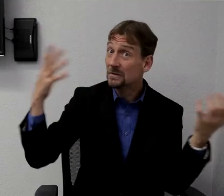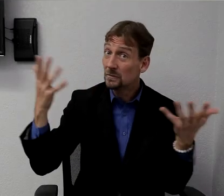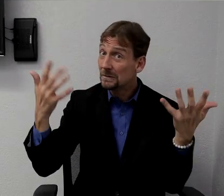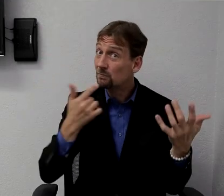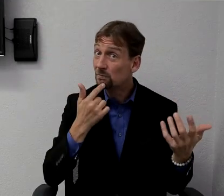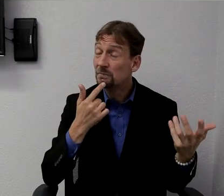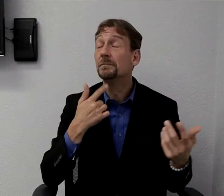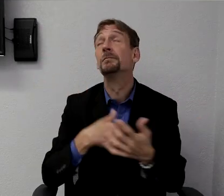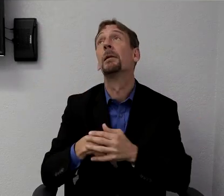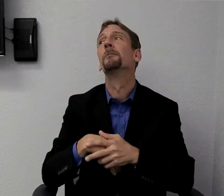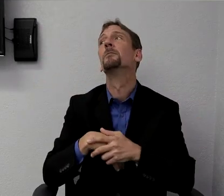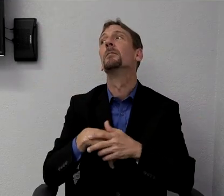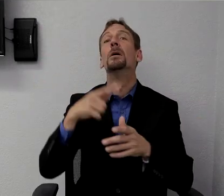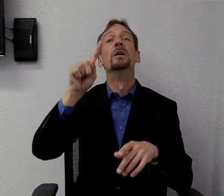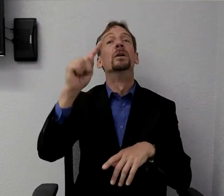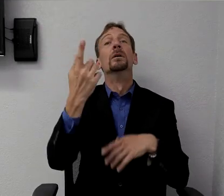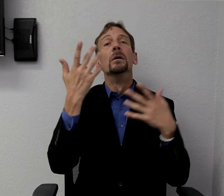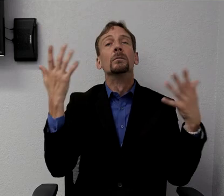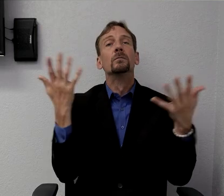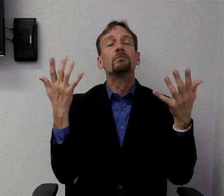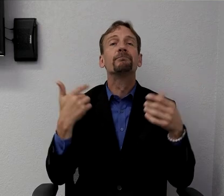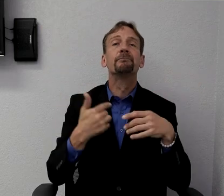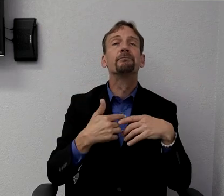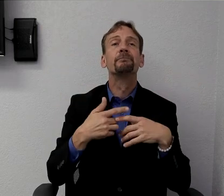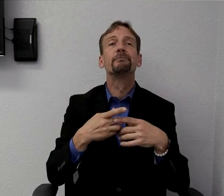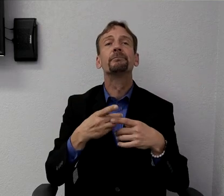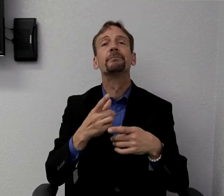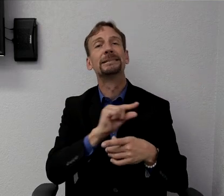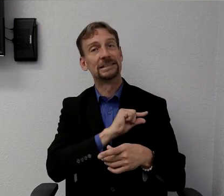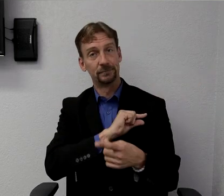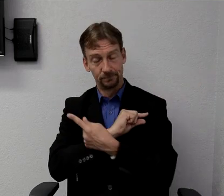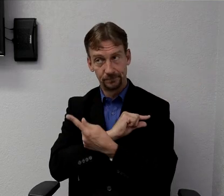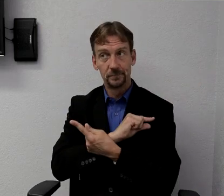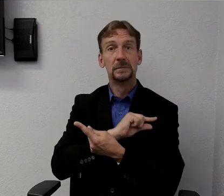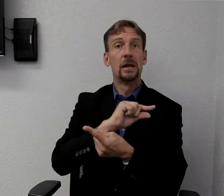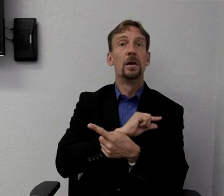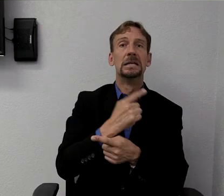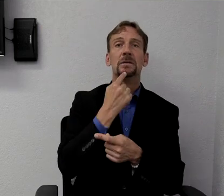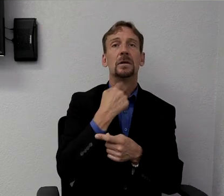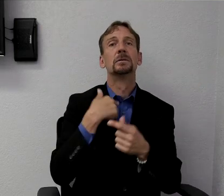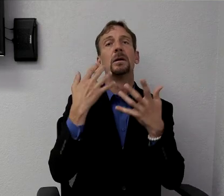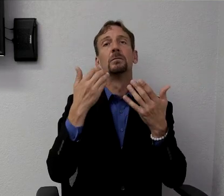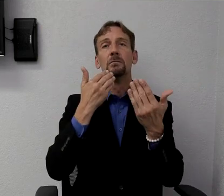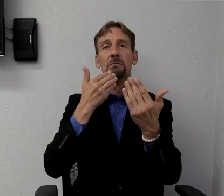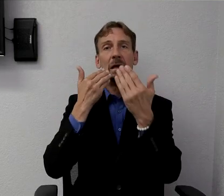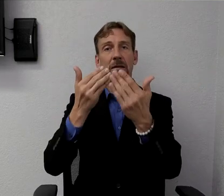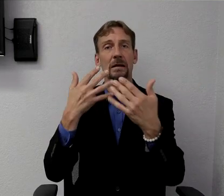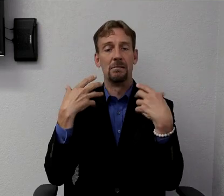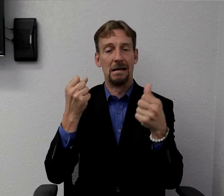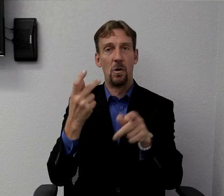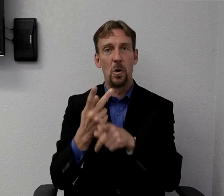like to just thank our amazing healthcare workers. The Cahuilla Delta